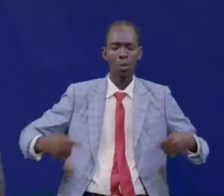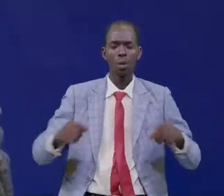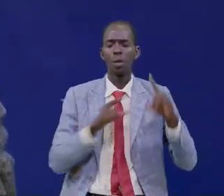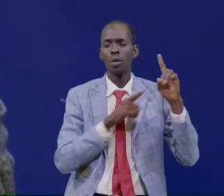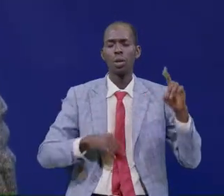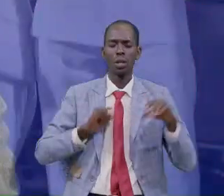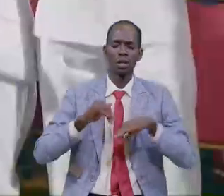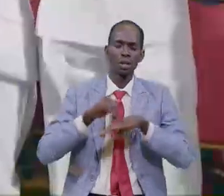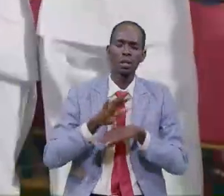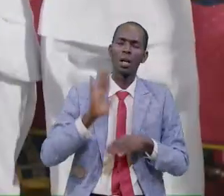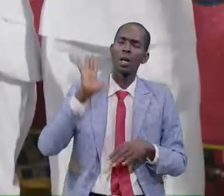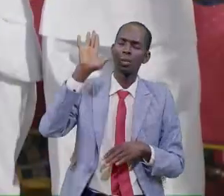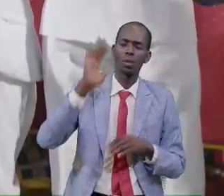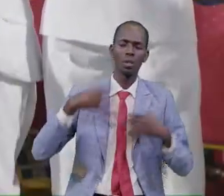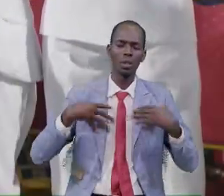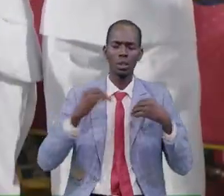your strength.